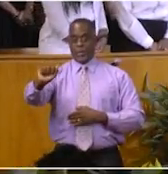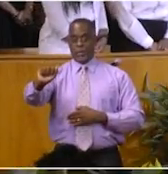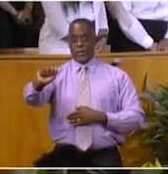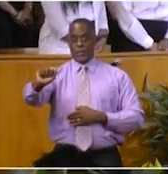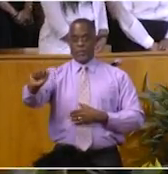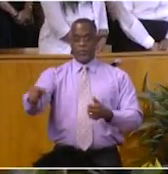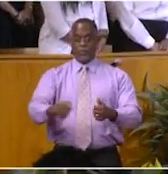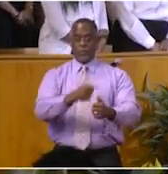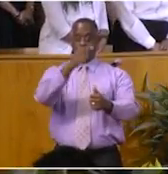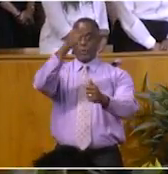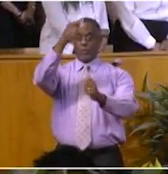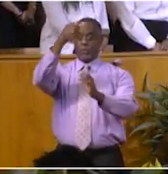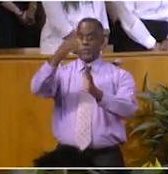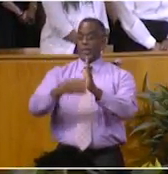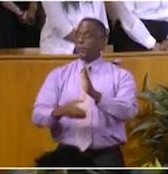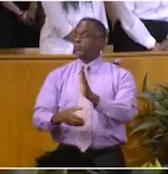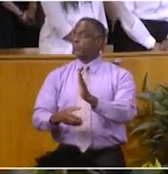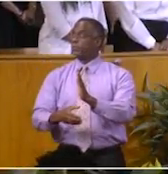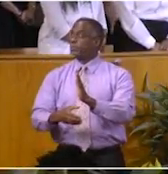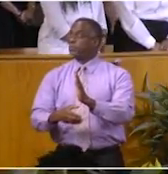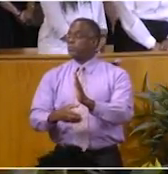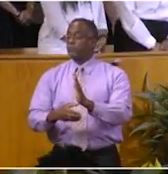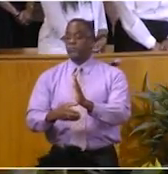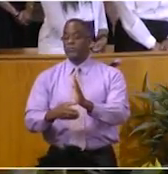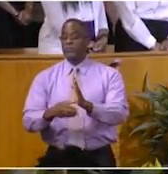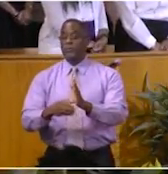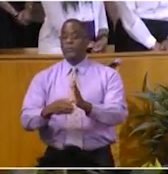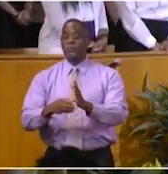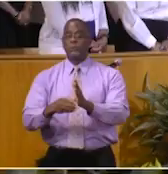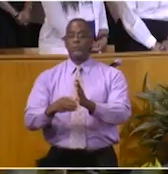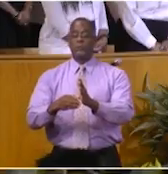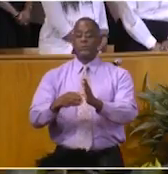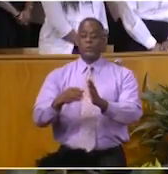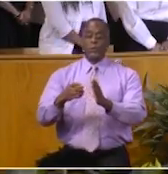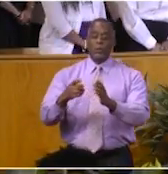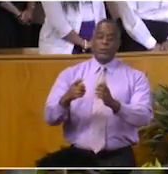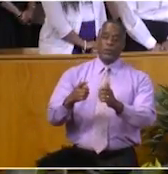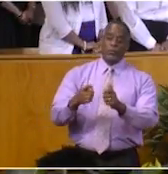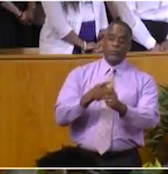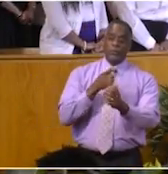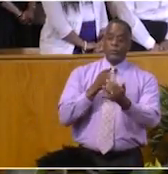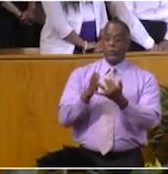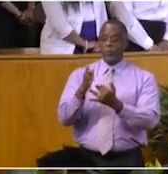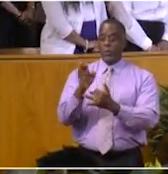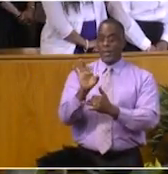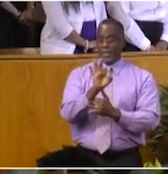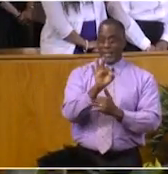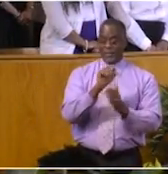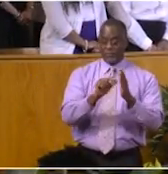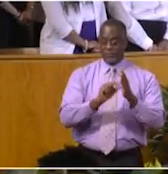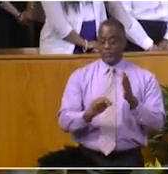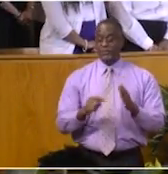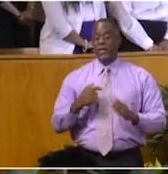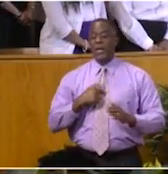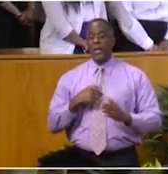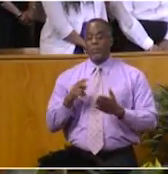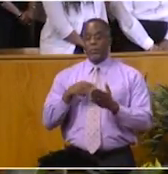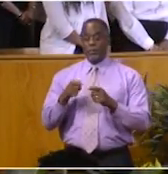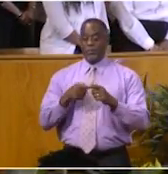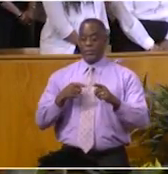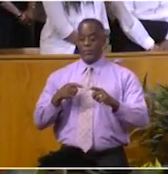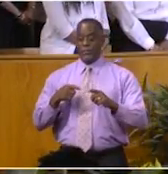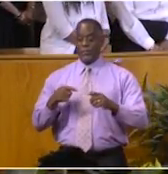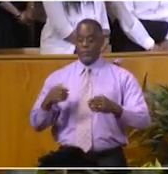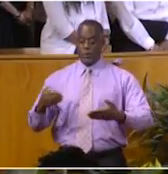the first chapter, the first through the ninth verse. I will be reading from the